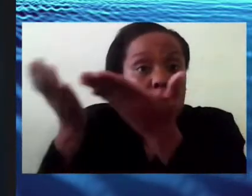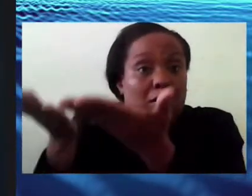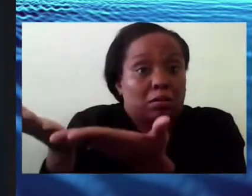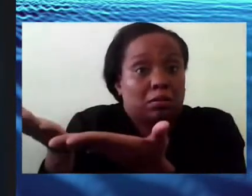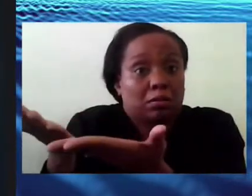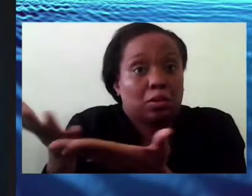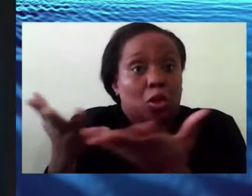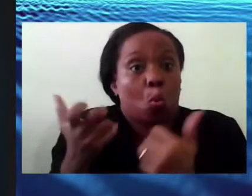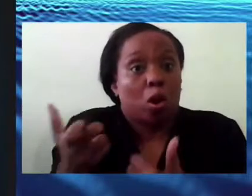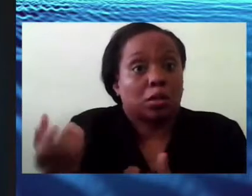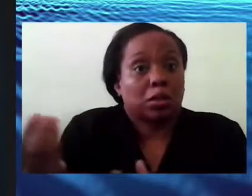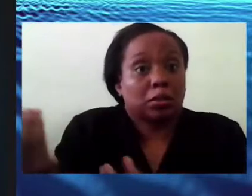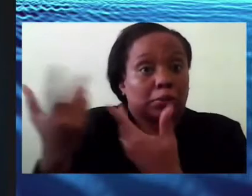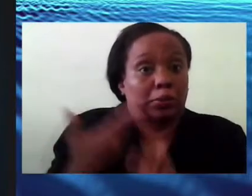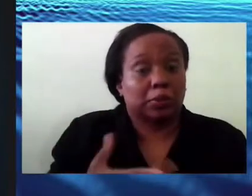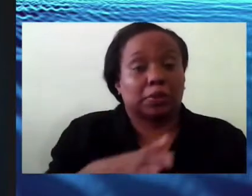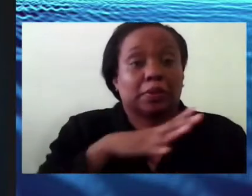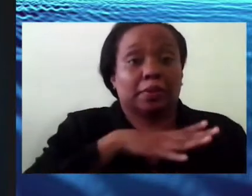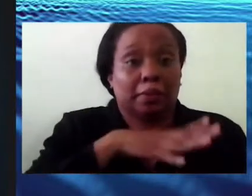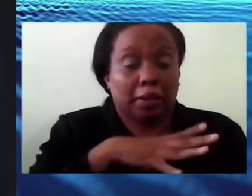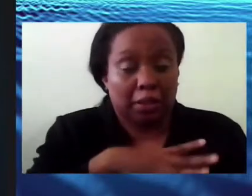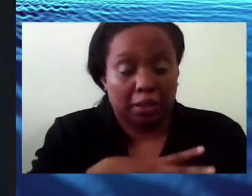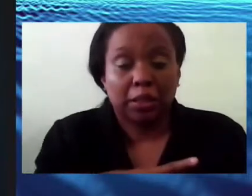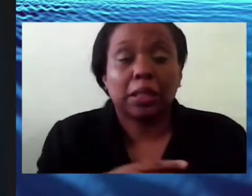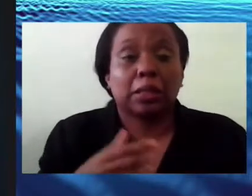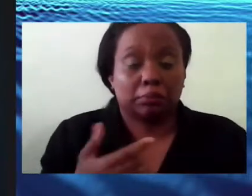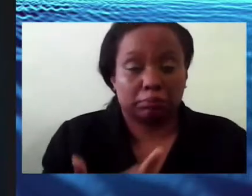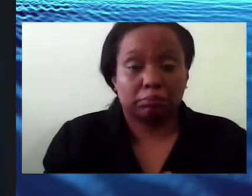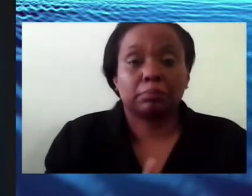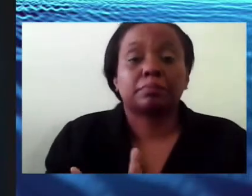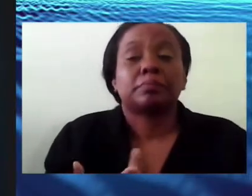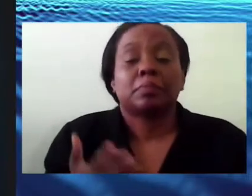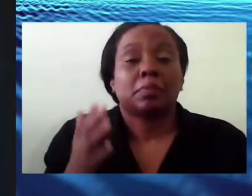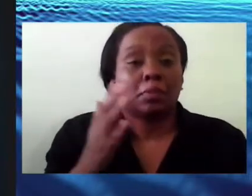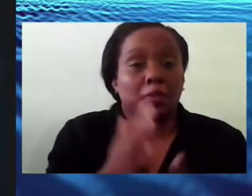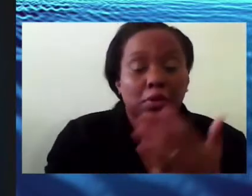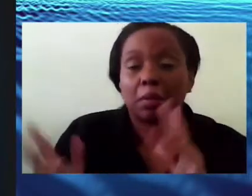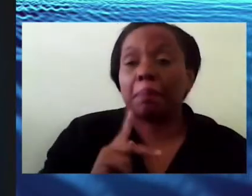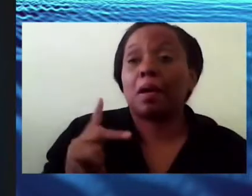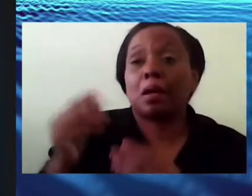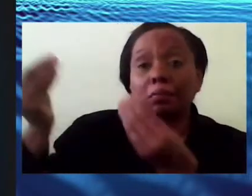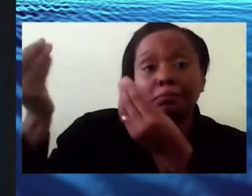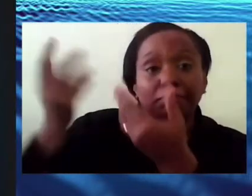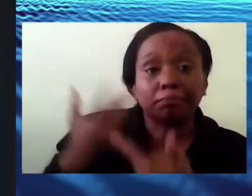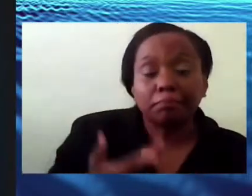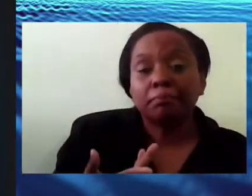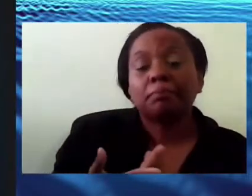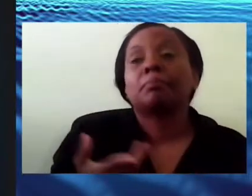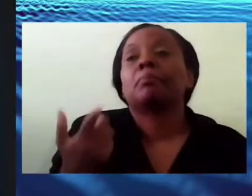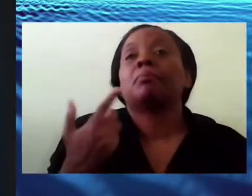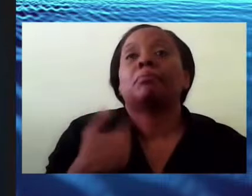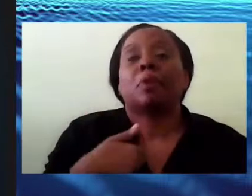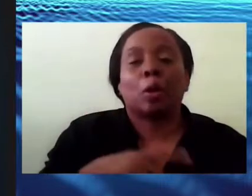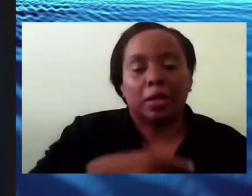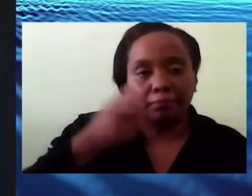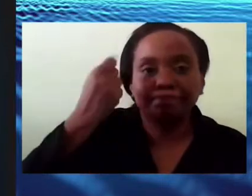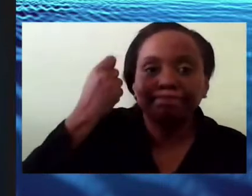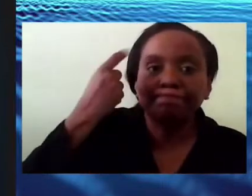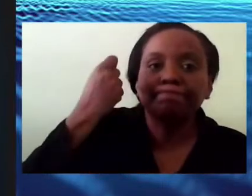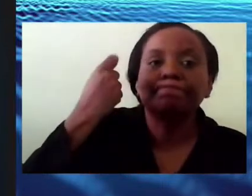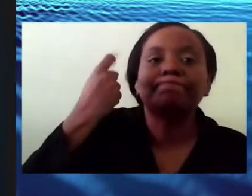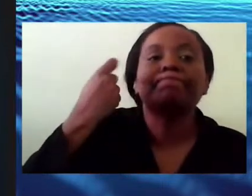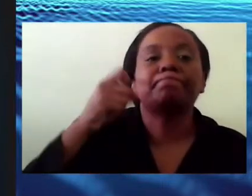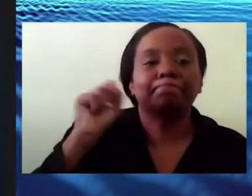with were actually suggestions that we had considered and we're using, but it shows that persons are on the same page. And quite